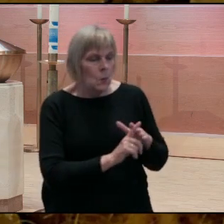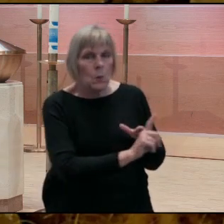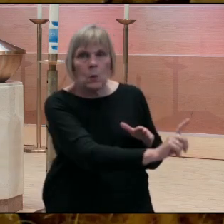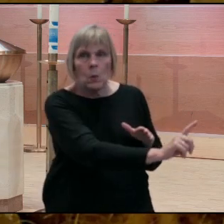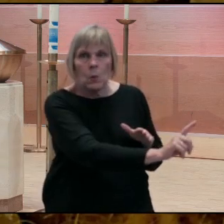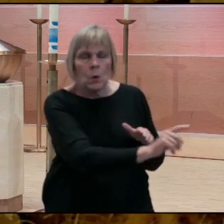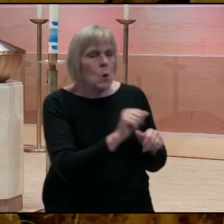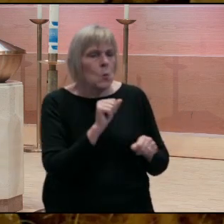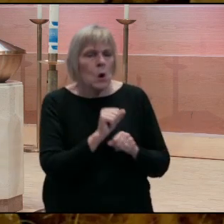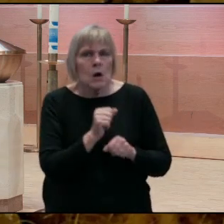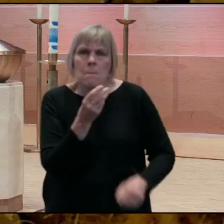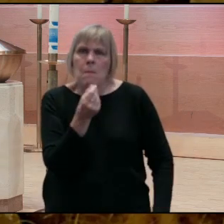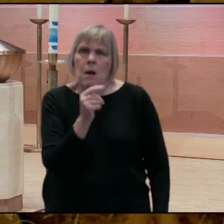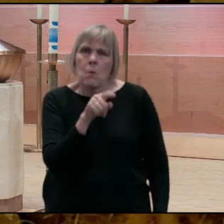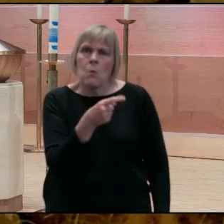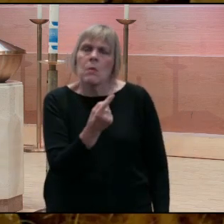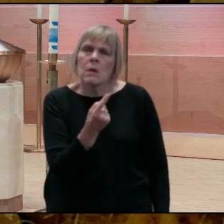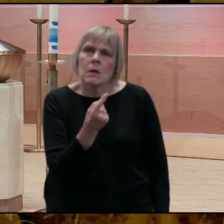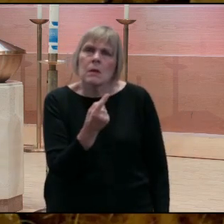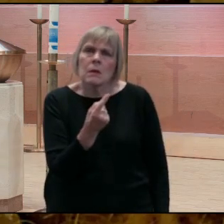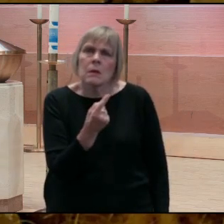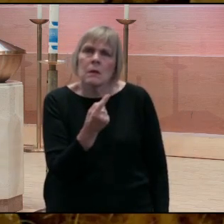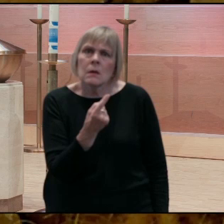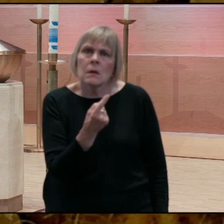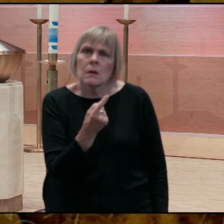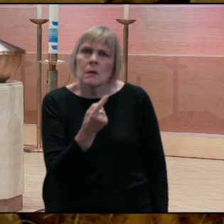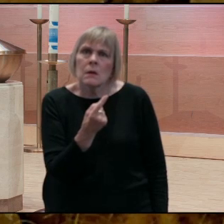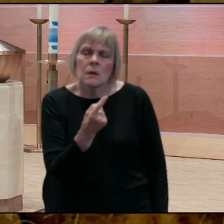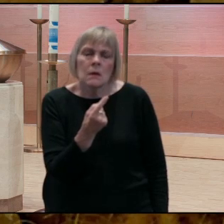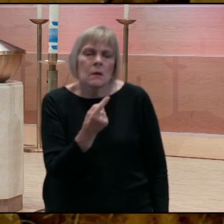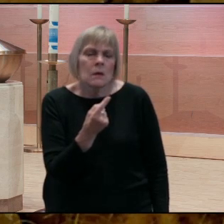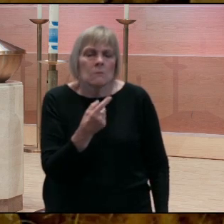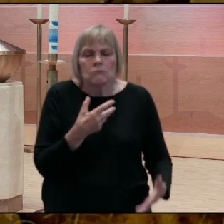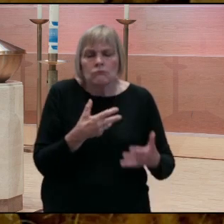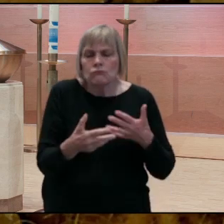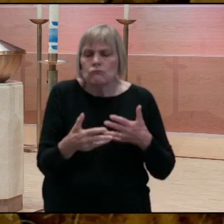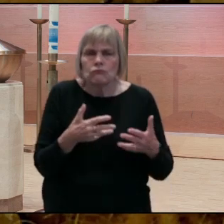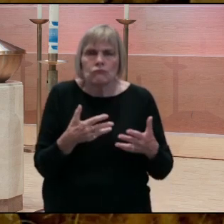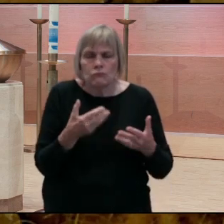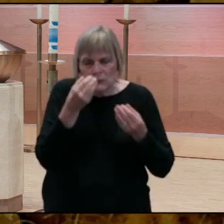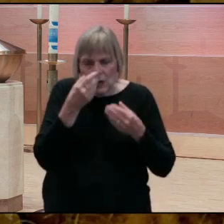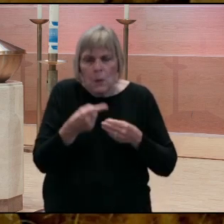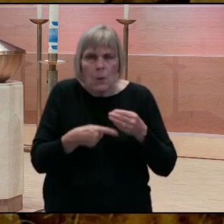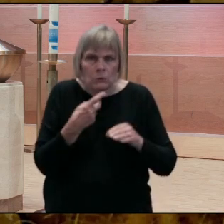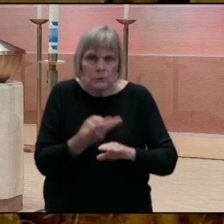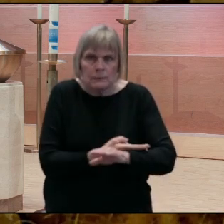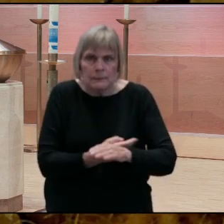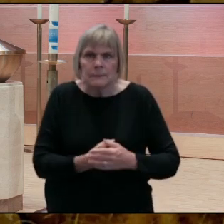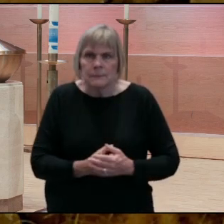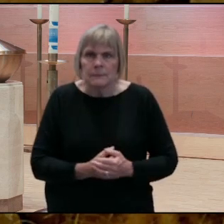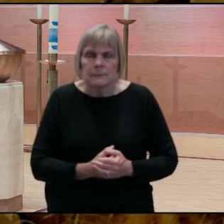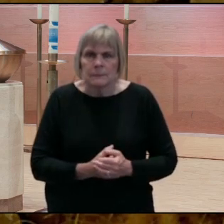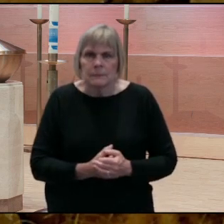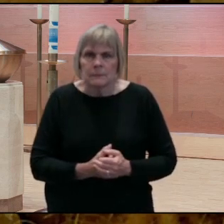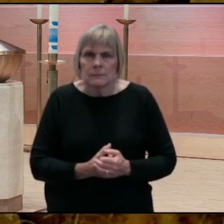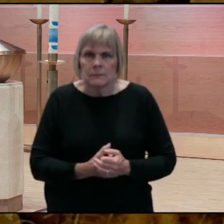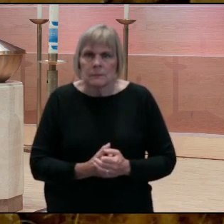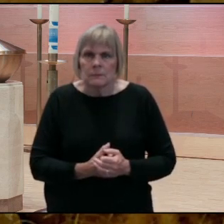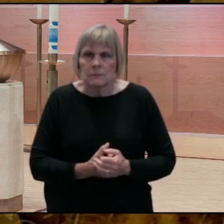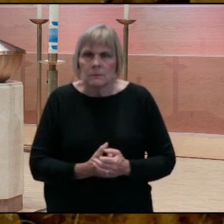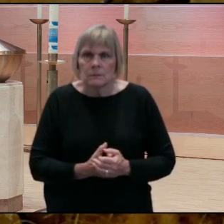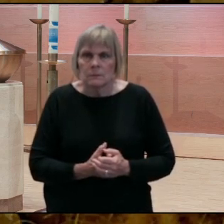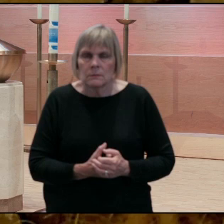because he's working only for the money and doesn't really care about the sheep.